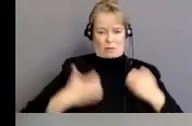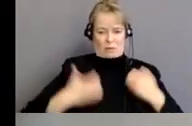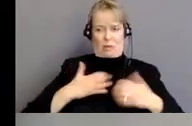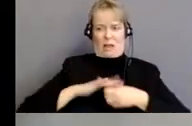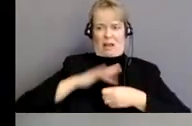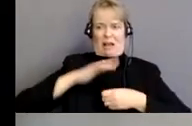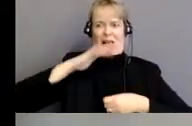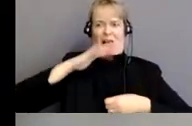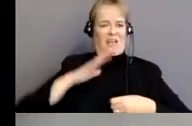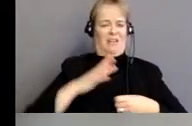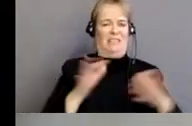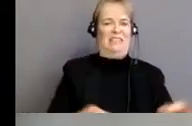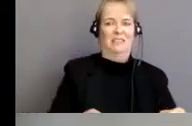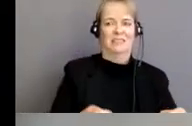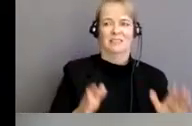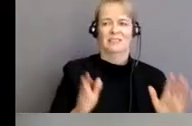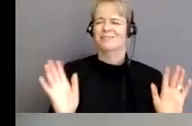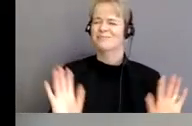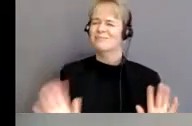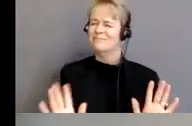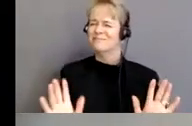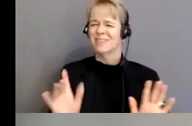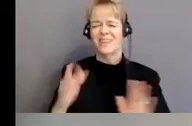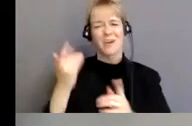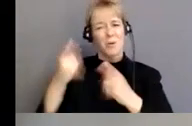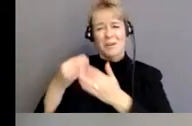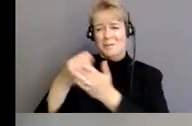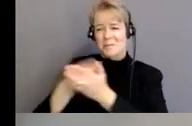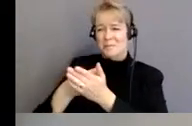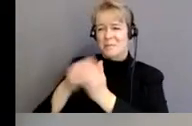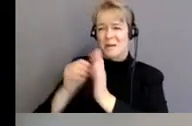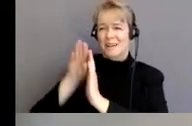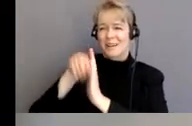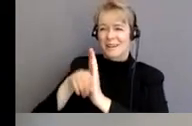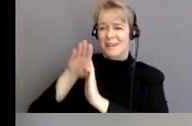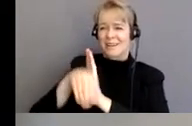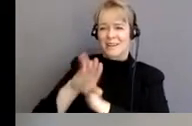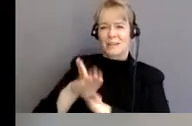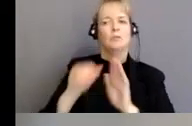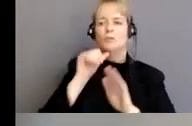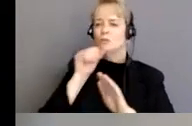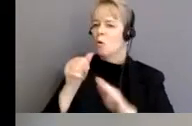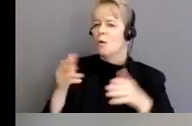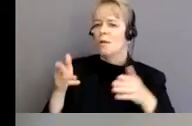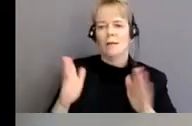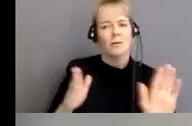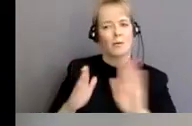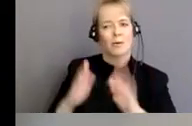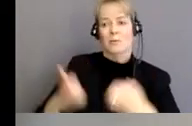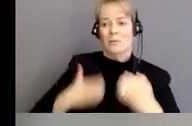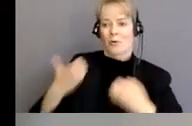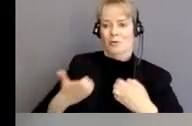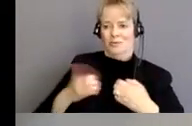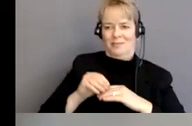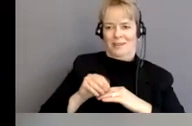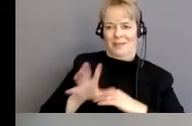to make sure that you're not making decisions rashly. You don't want your emotions to affect that decision-making process. Because what